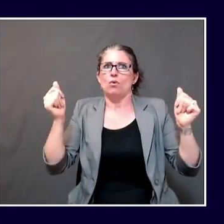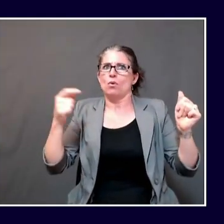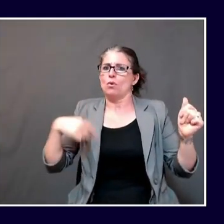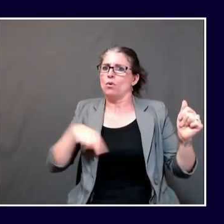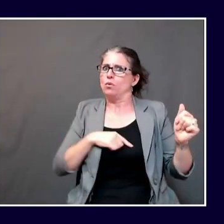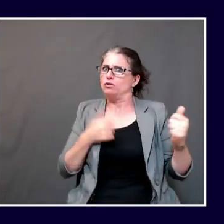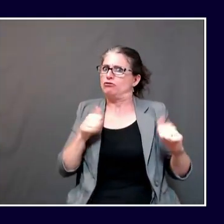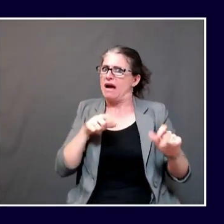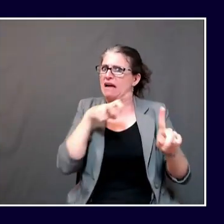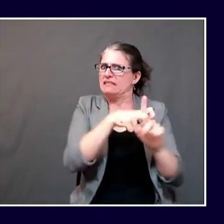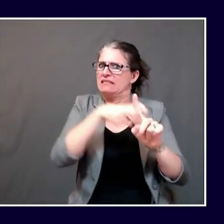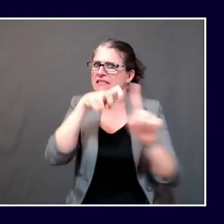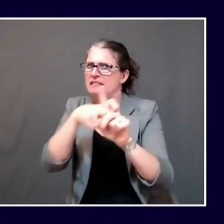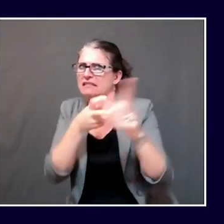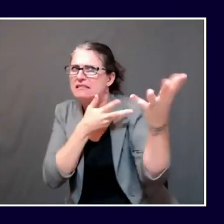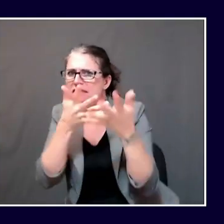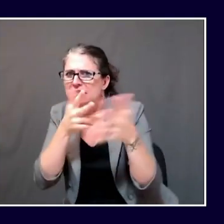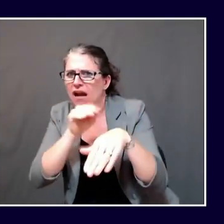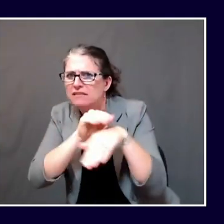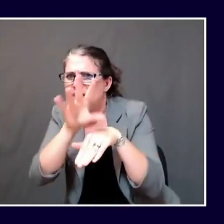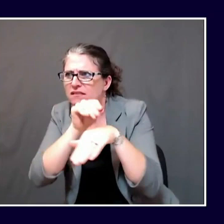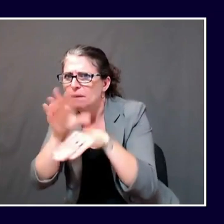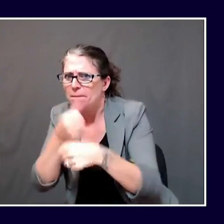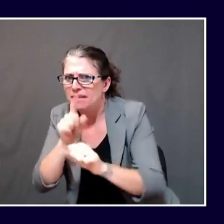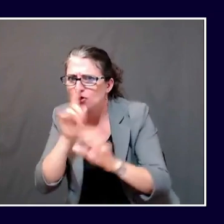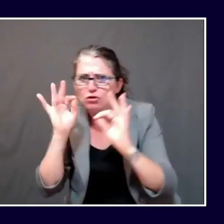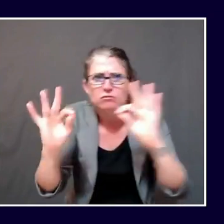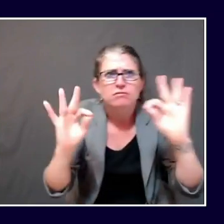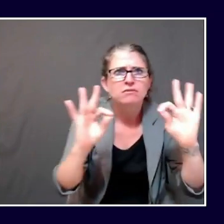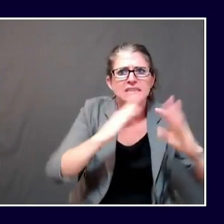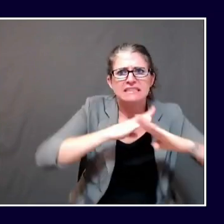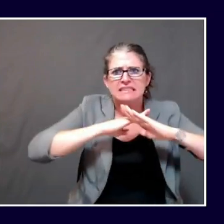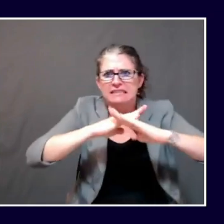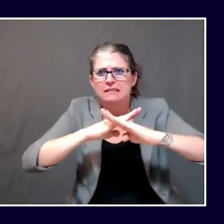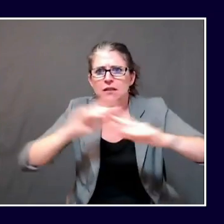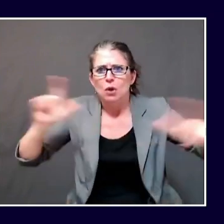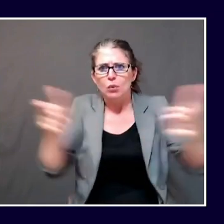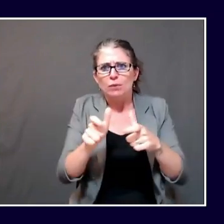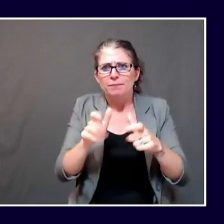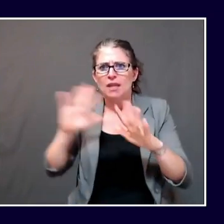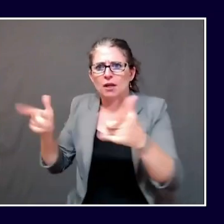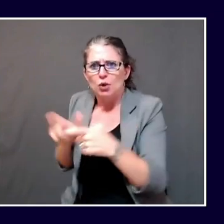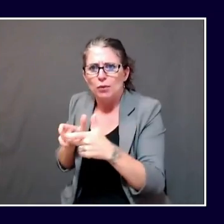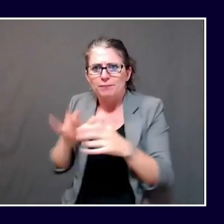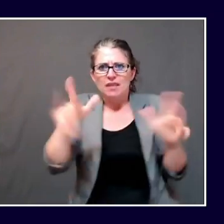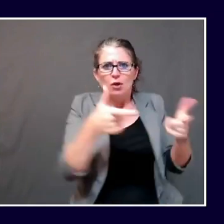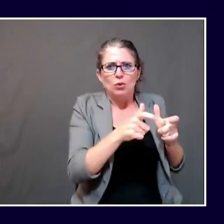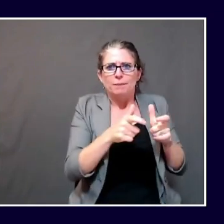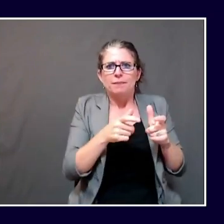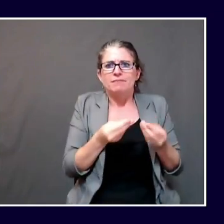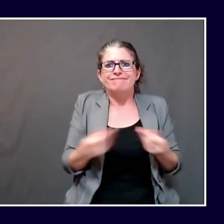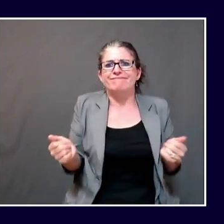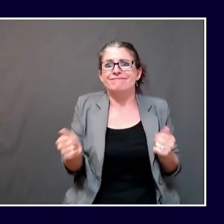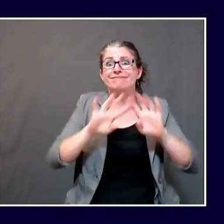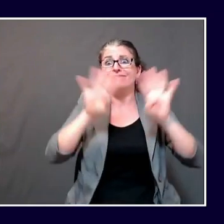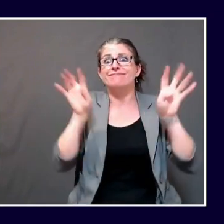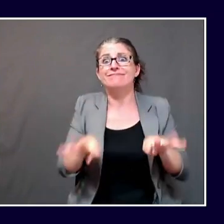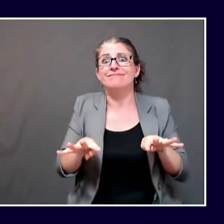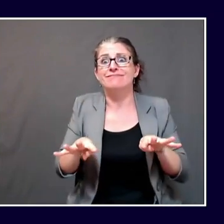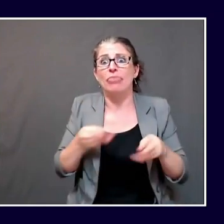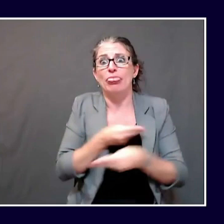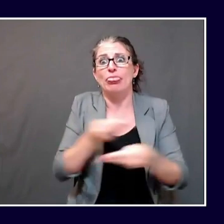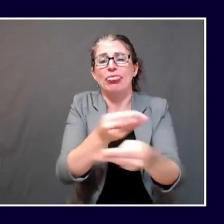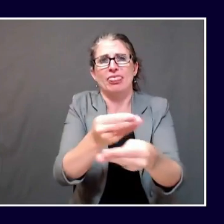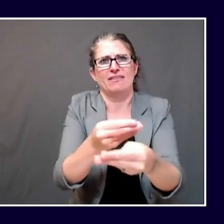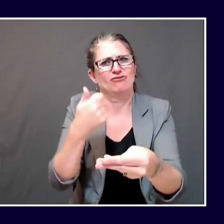testing their staff on a regular, frequent, and recurring basis. And so, as we've talked about before, in